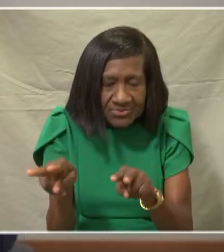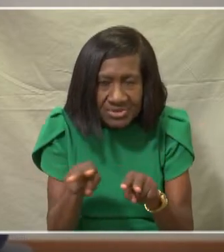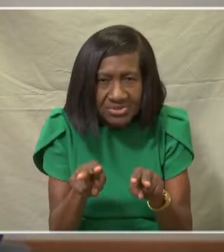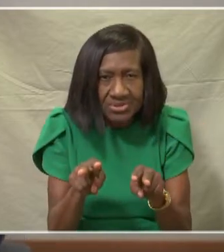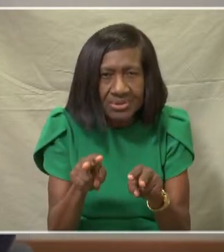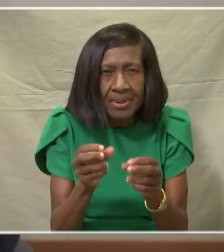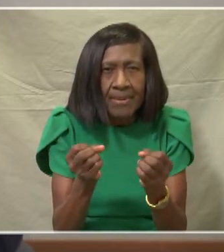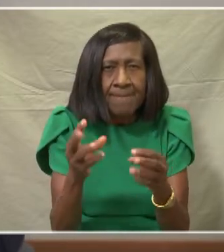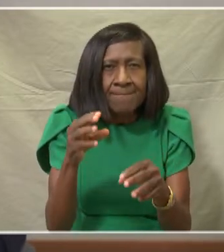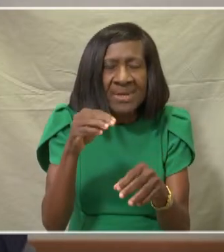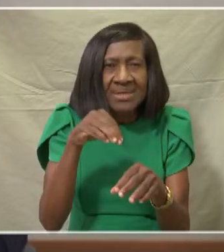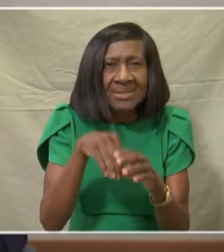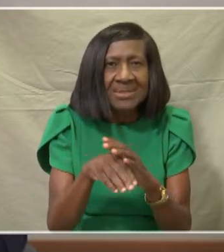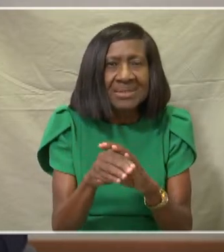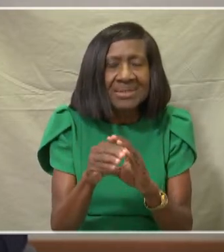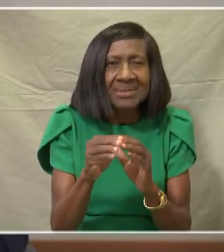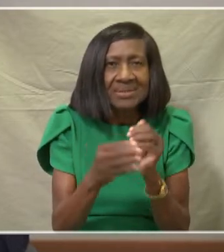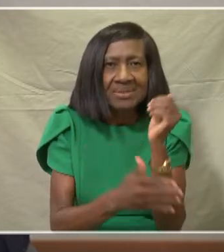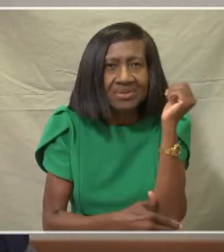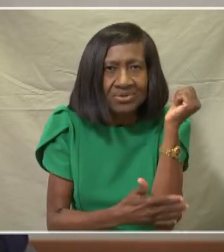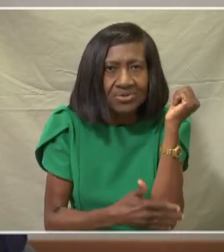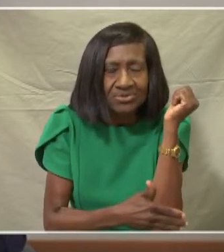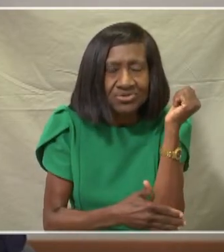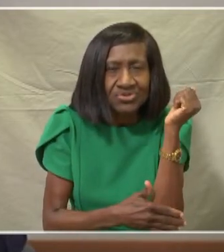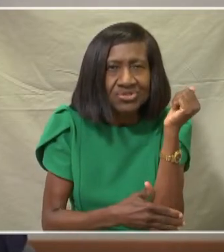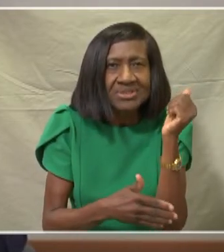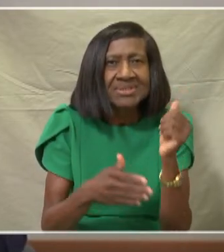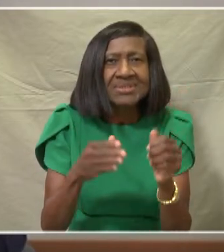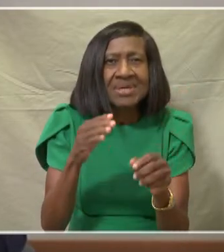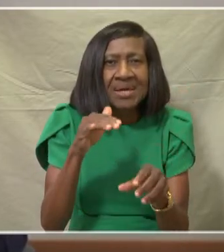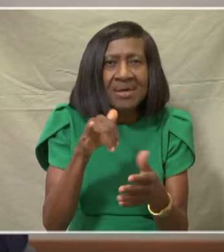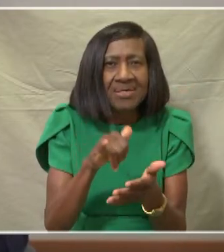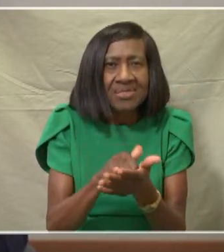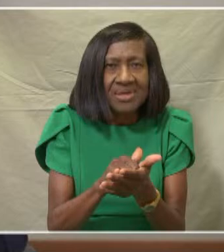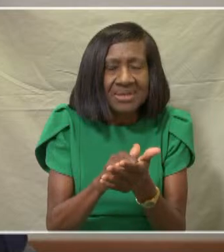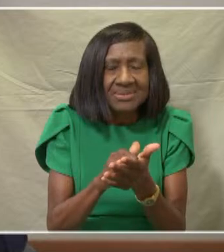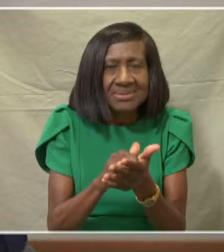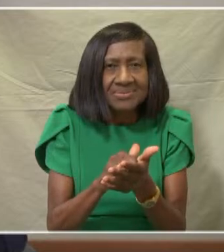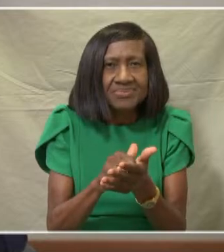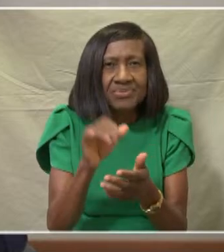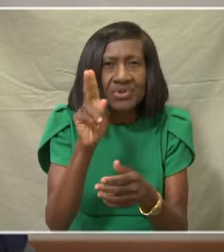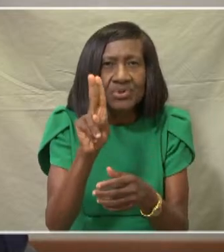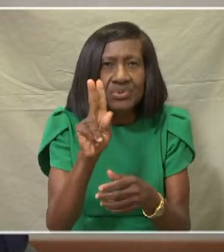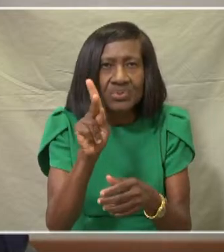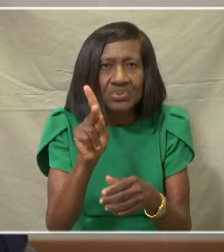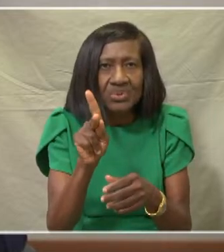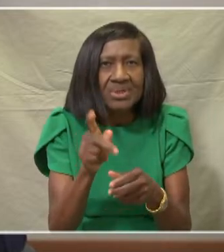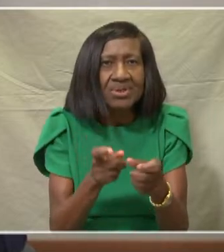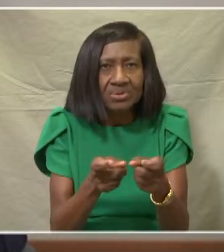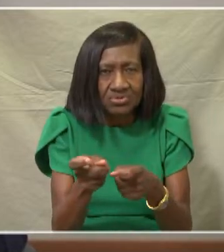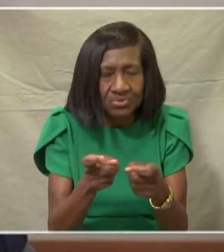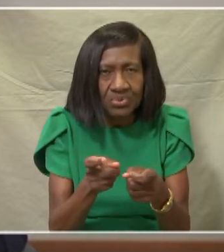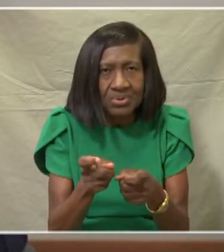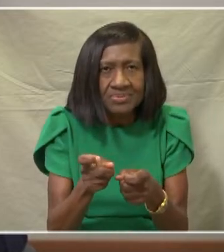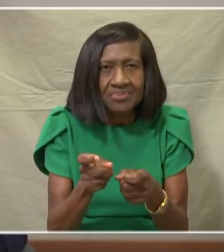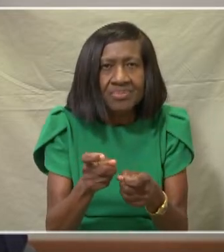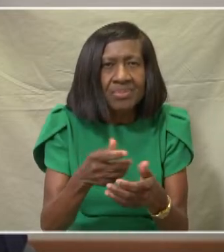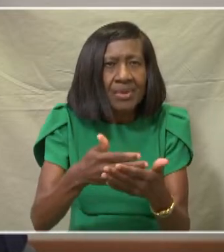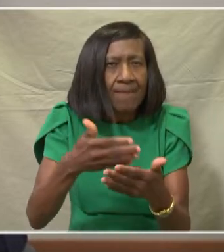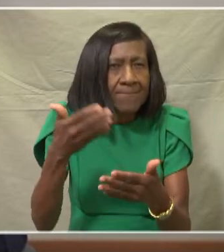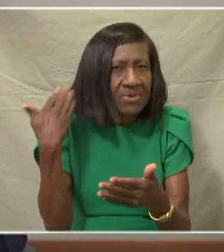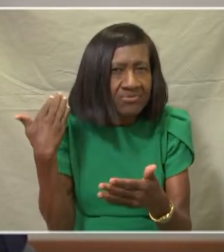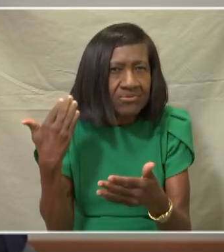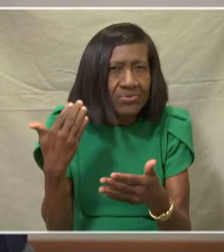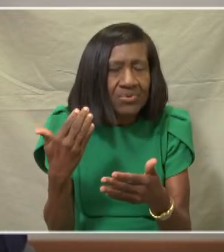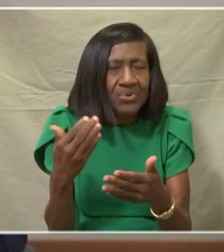the UK overseas territories. My island of Jersey has had its elections observed. And we previously organised 3